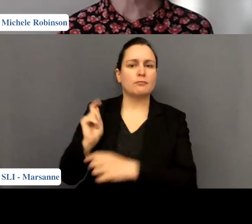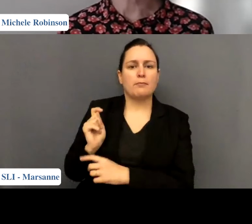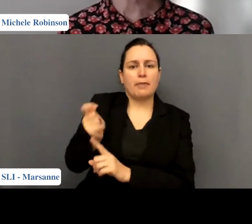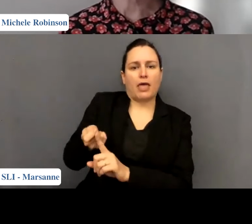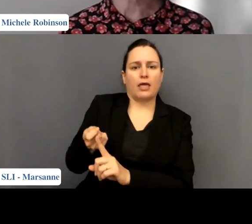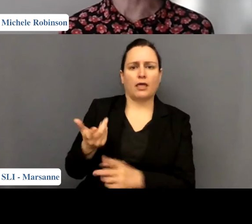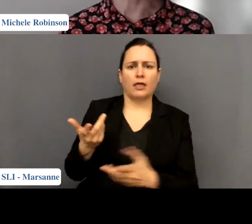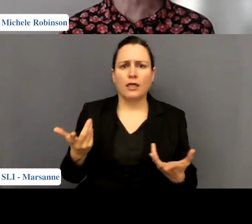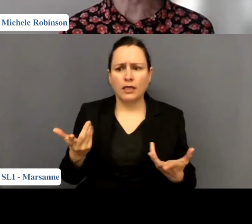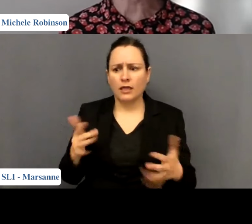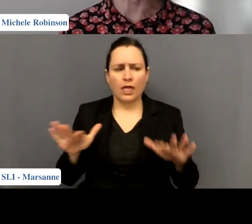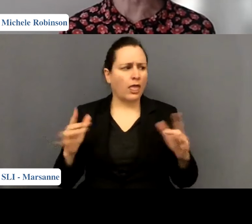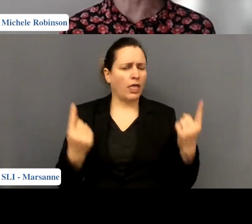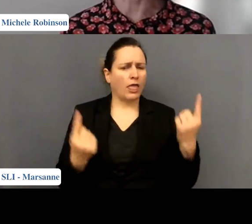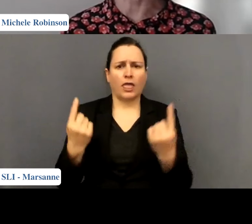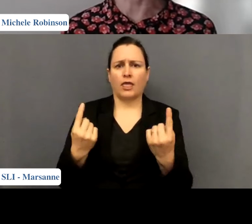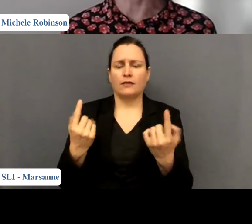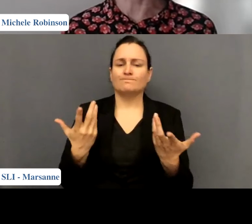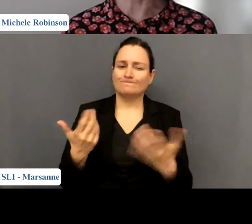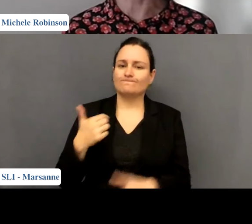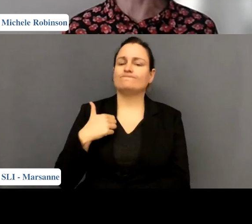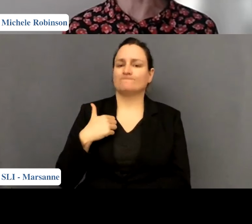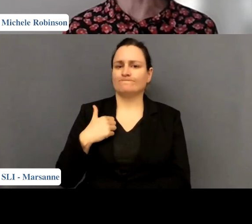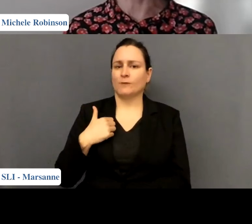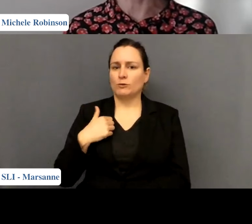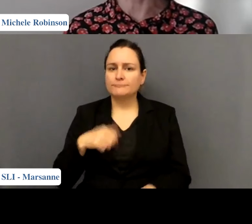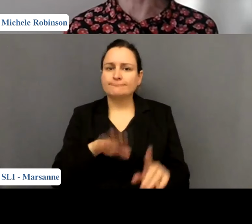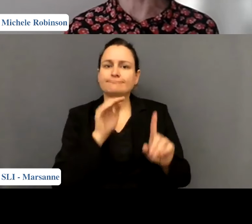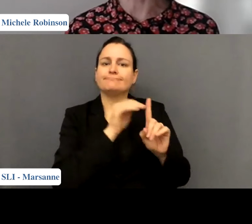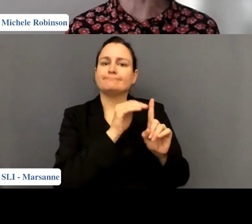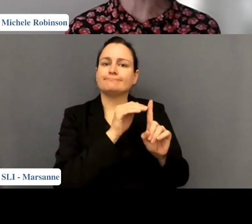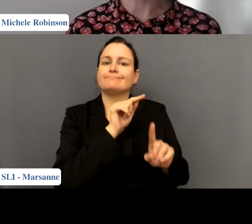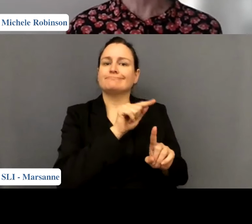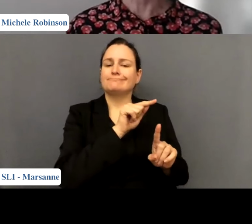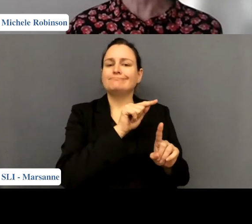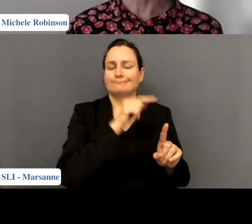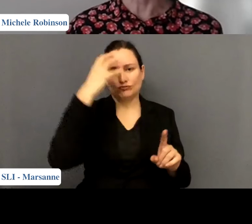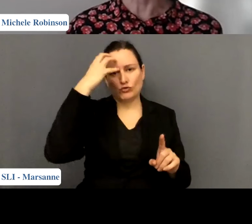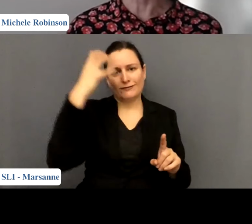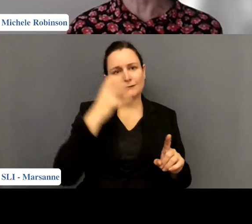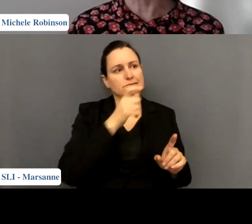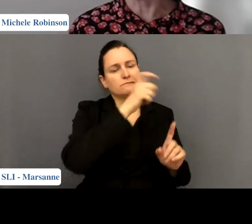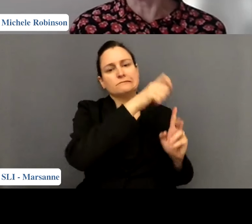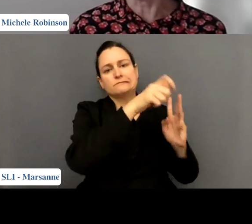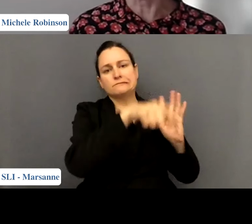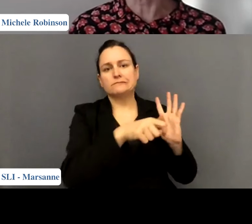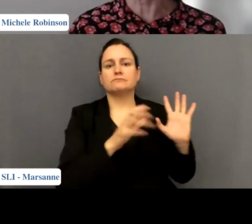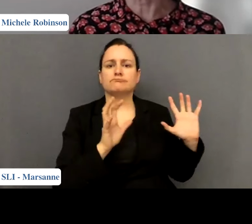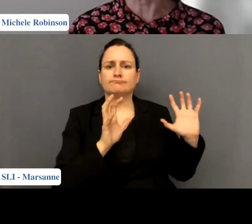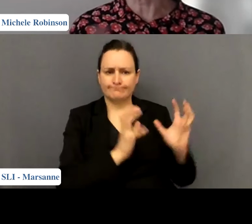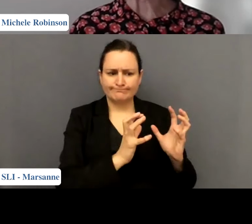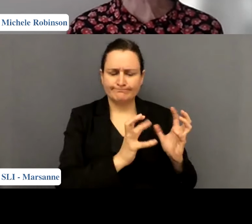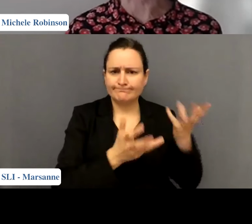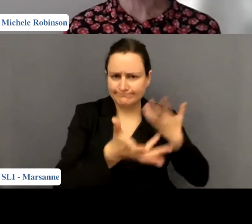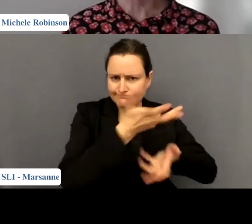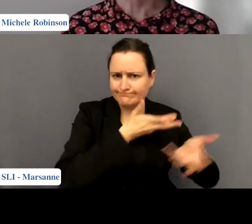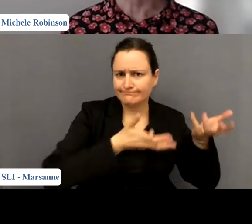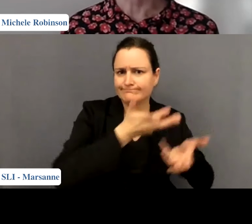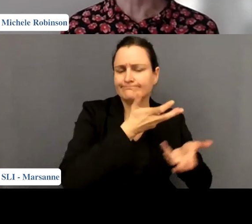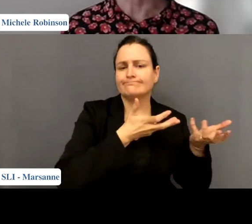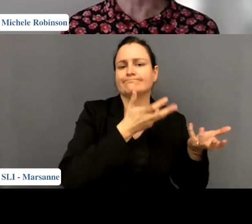So we did undertake some training with the decision-making bodies who are in the Australian